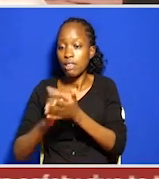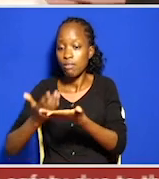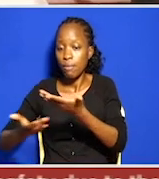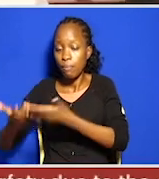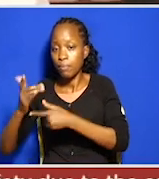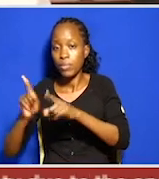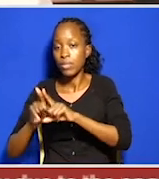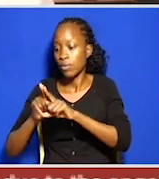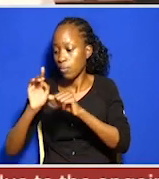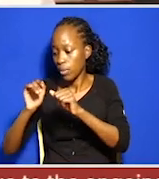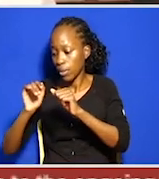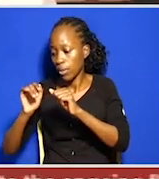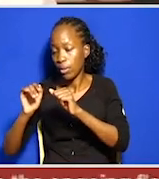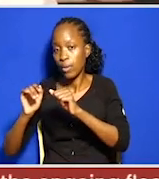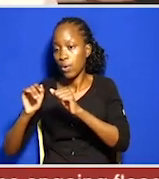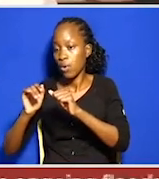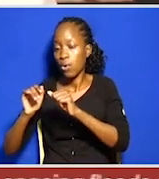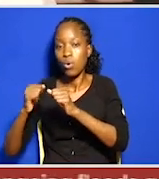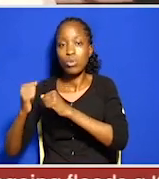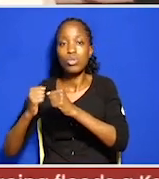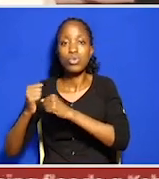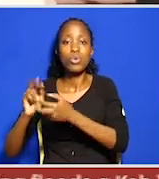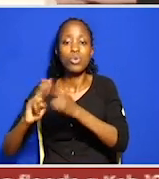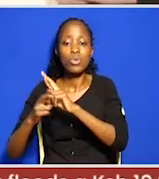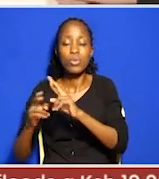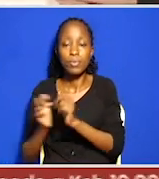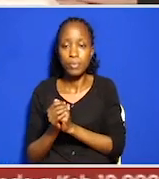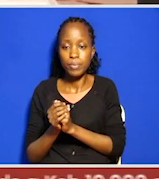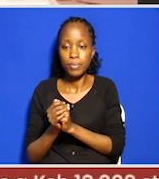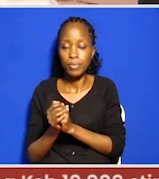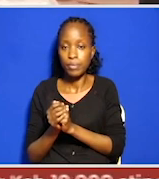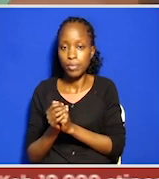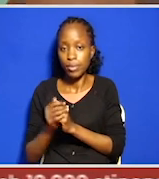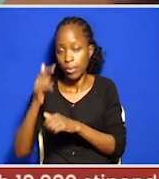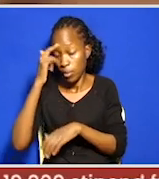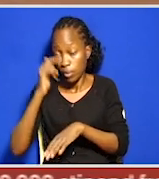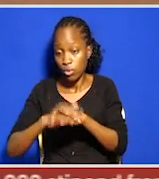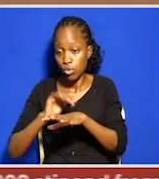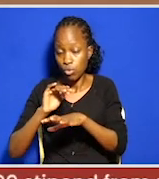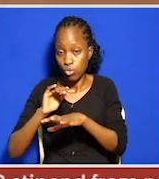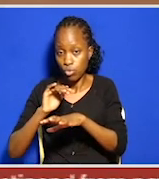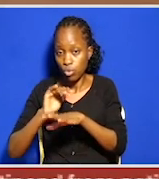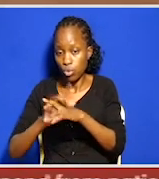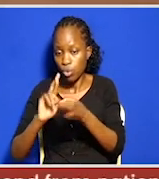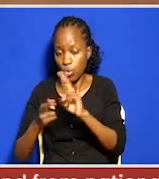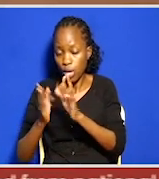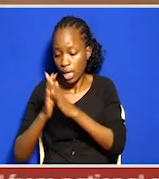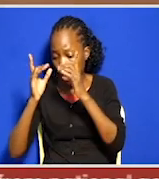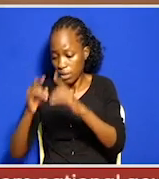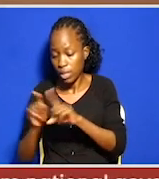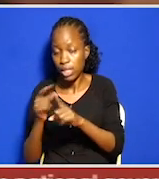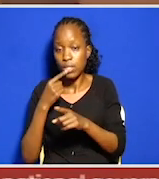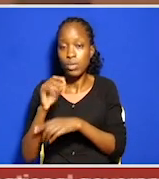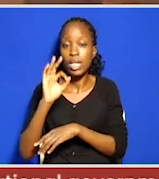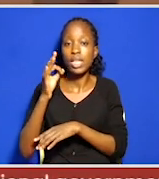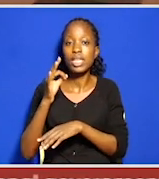on strong fraternal bonds that stimulate bilateral relations driven by the goodwill and determination. He was speaking at the third session of